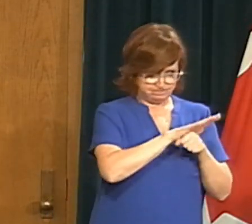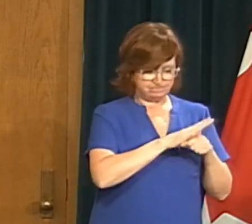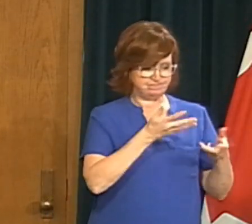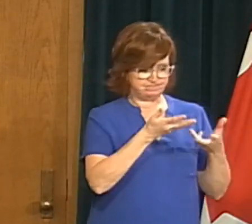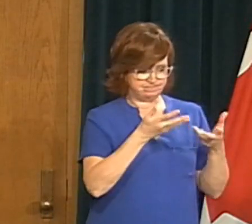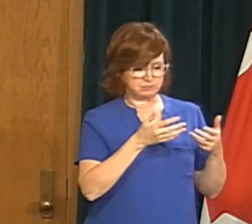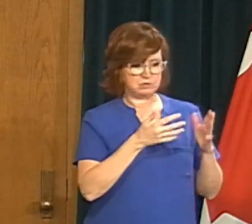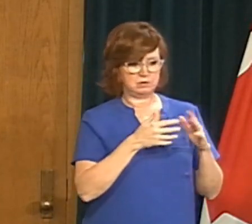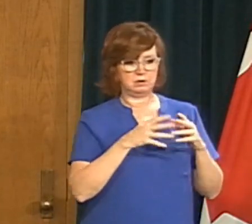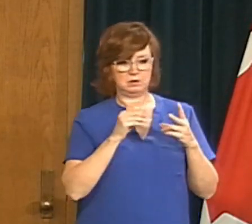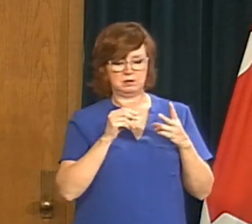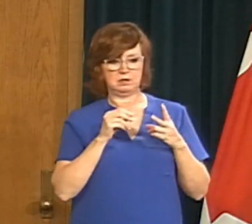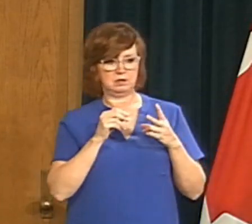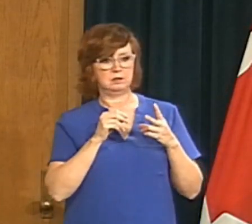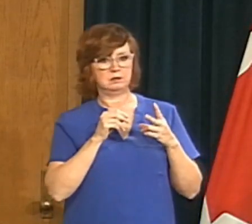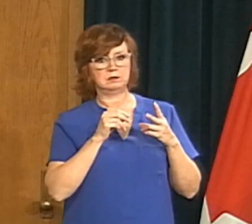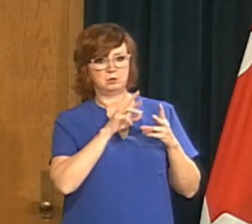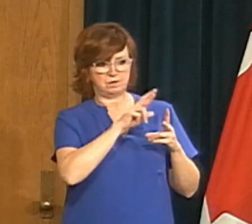some of their representation